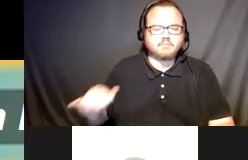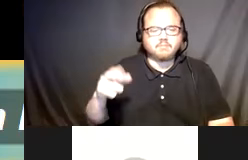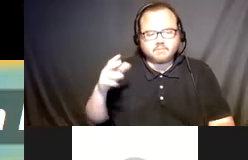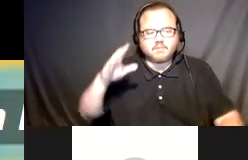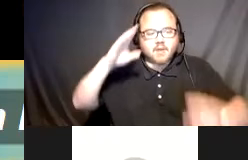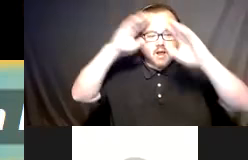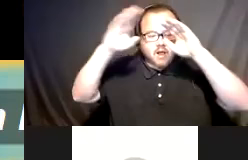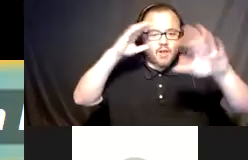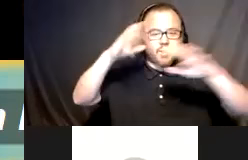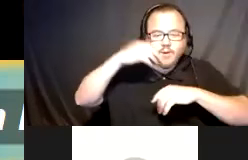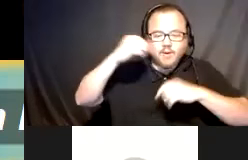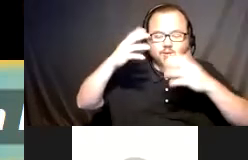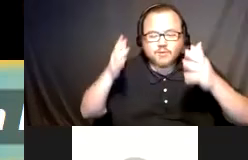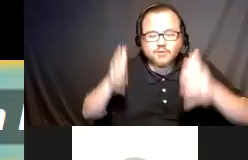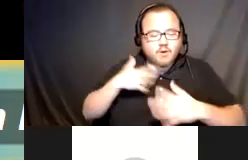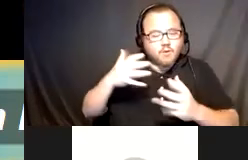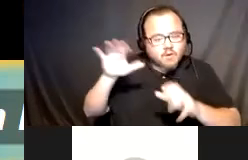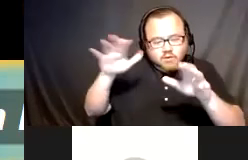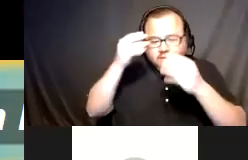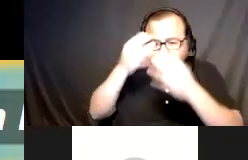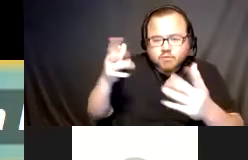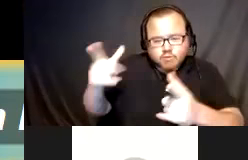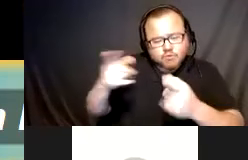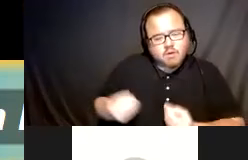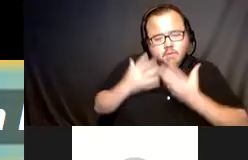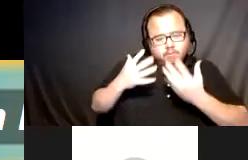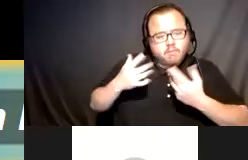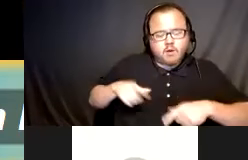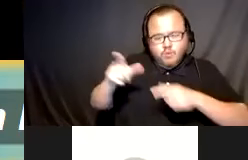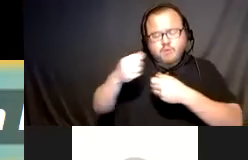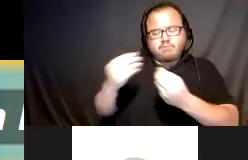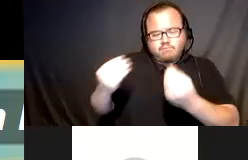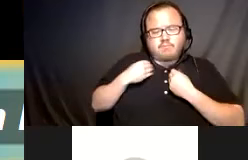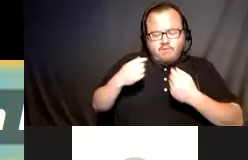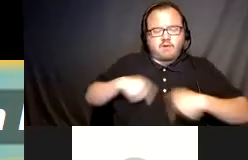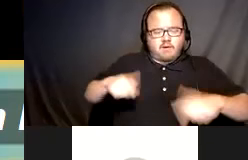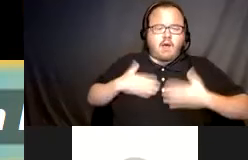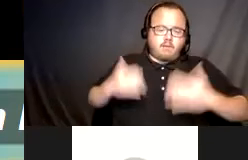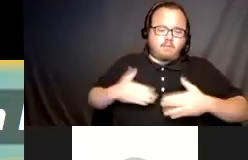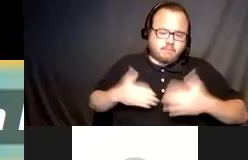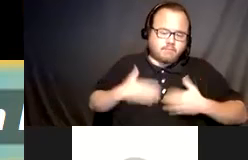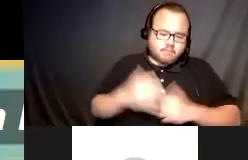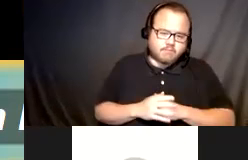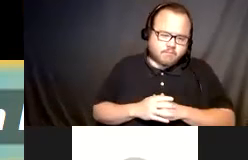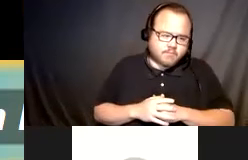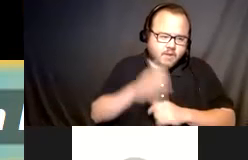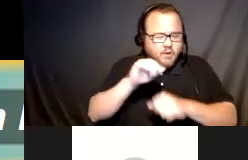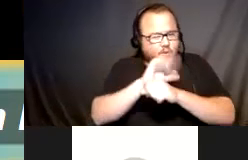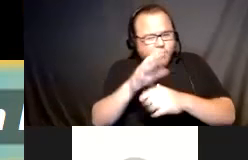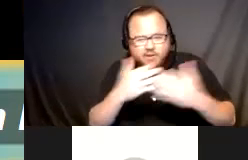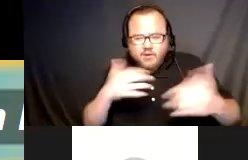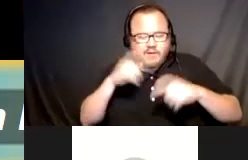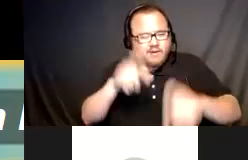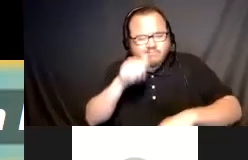Hello, elders. We want you to know that you really inspire us and you make us very happy when we're around. This COVID stuff, we just had to get